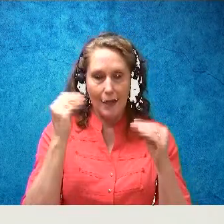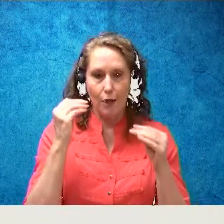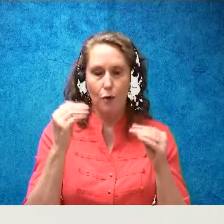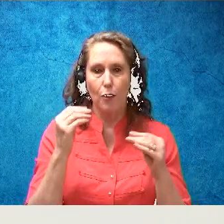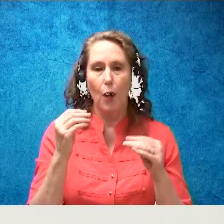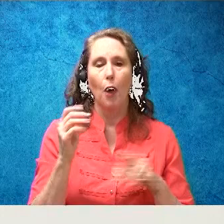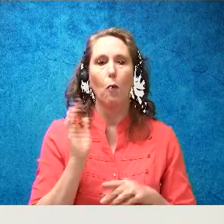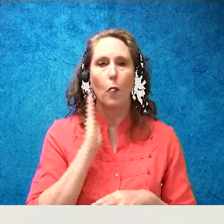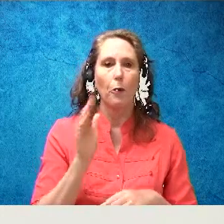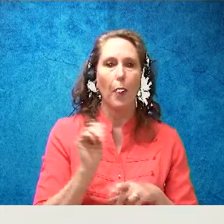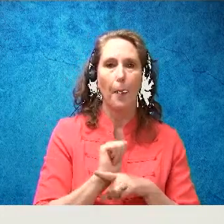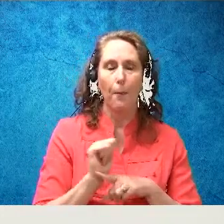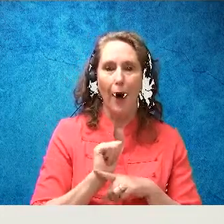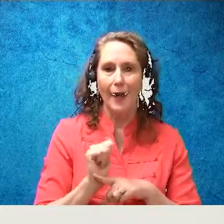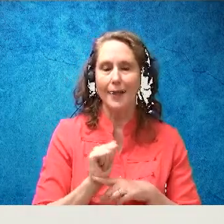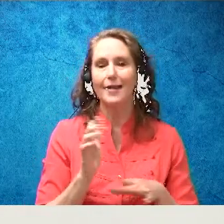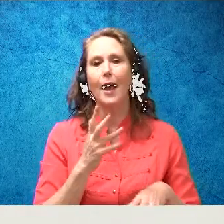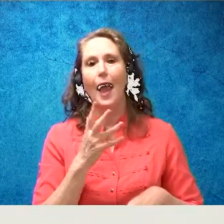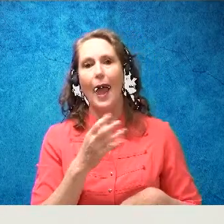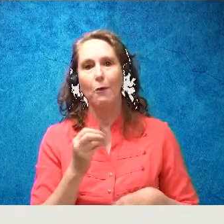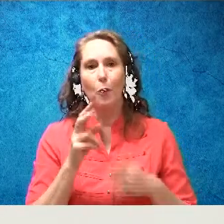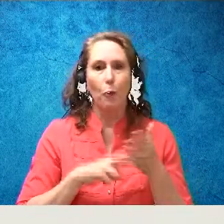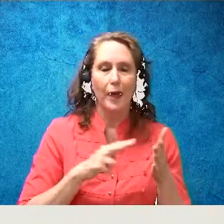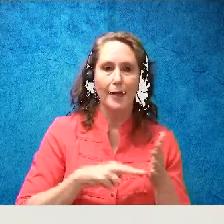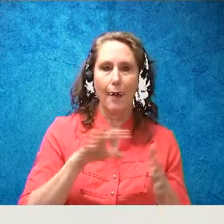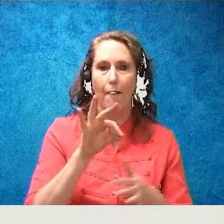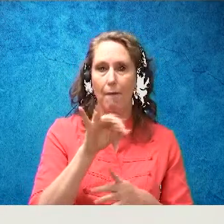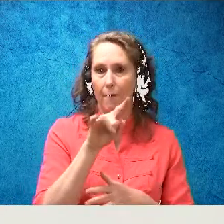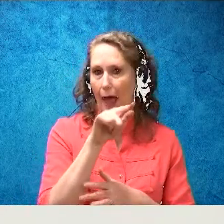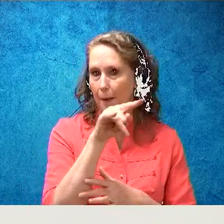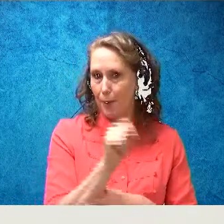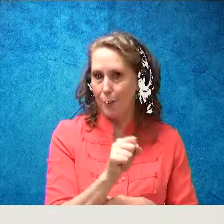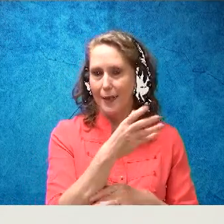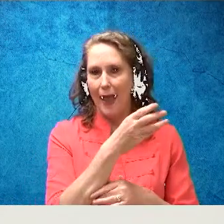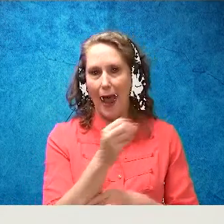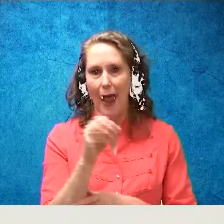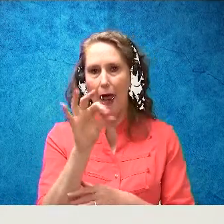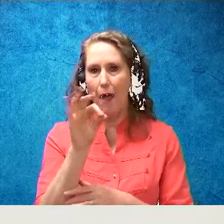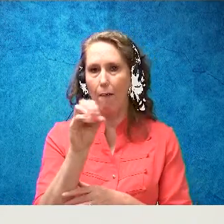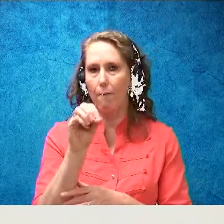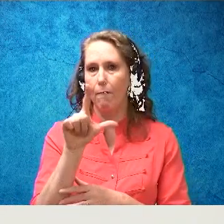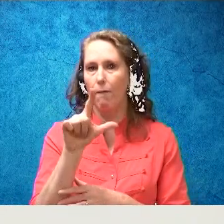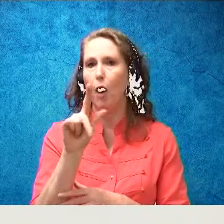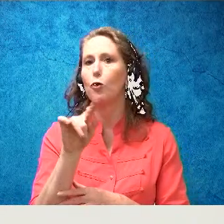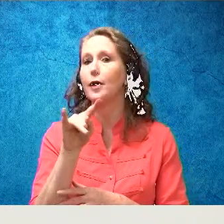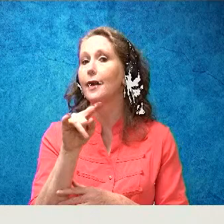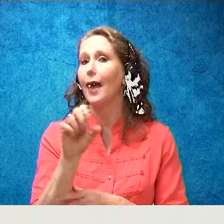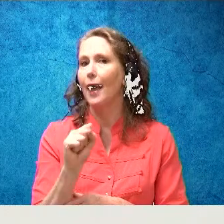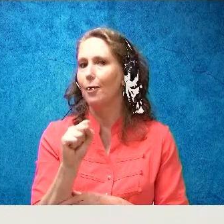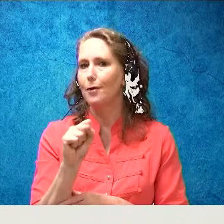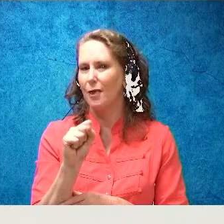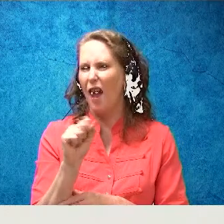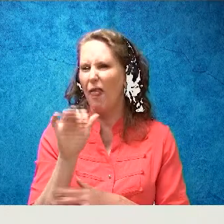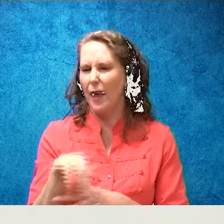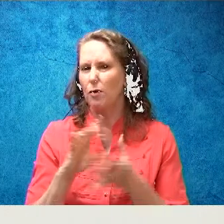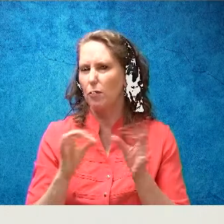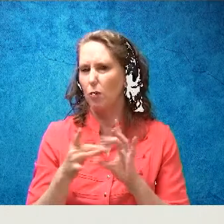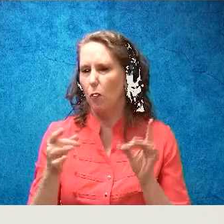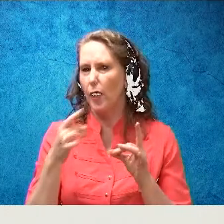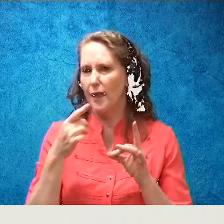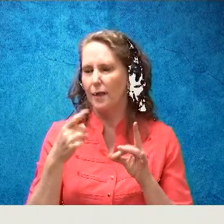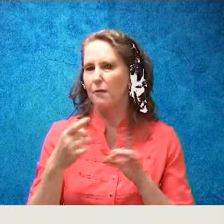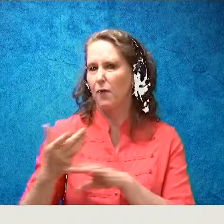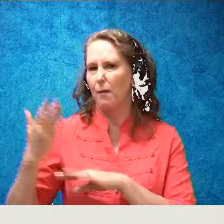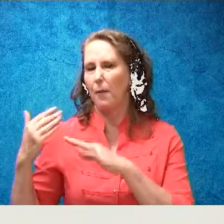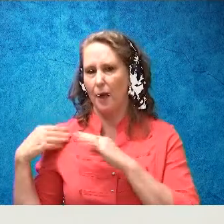going to get to read some fables and folk tales, which I think you'll really like, and we're going to continue working and learning together, okay,